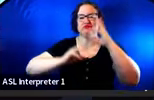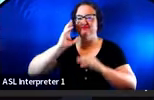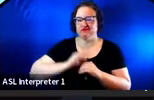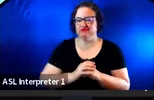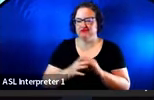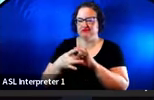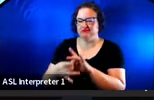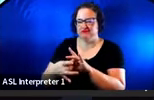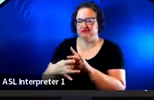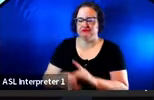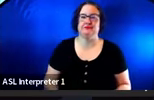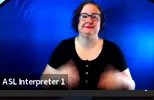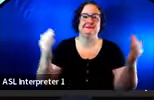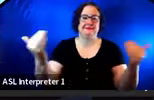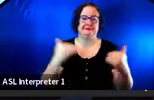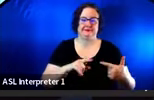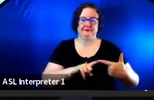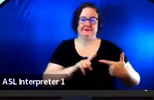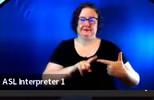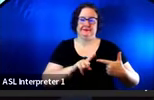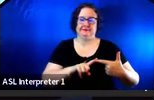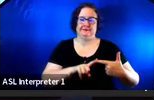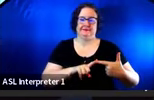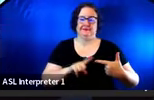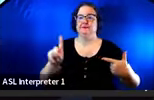So then we get to diversion.